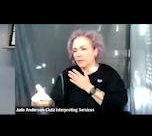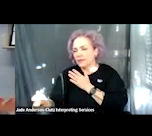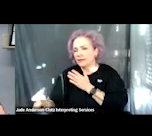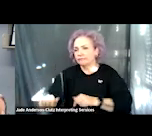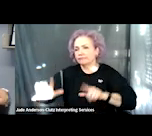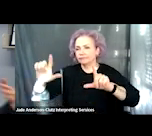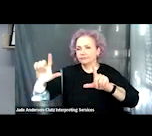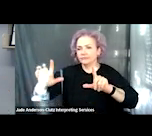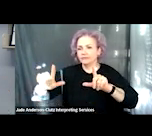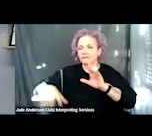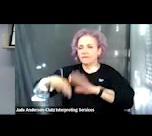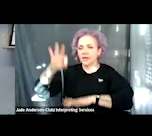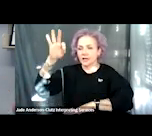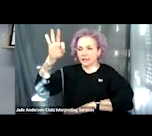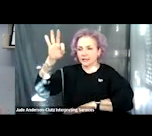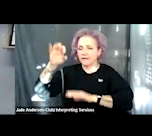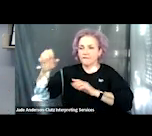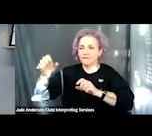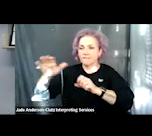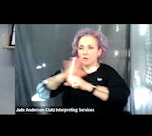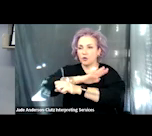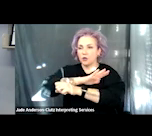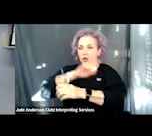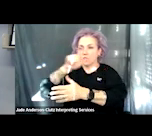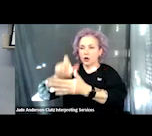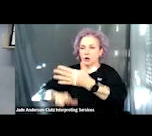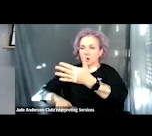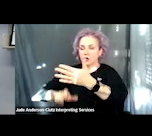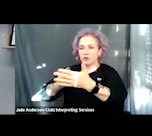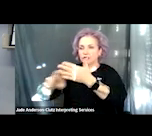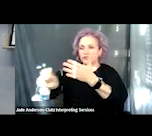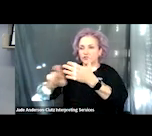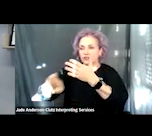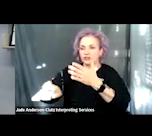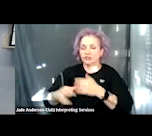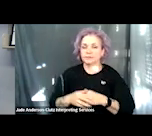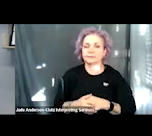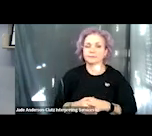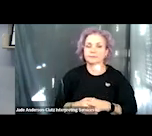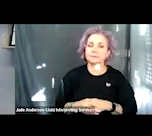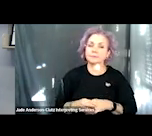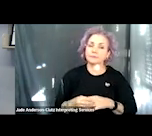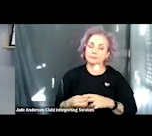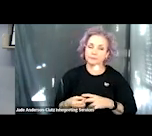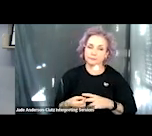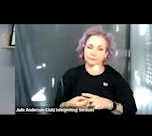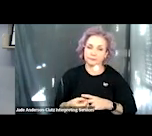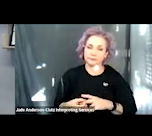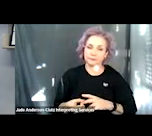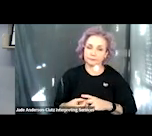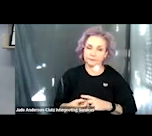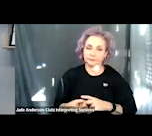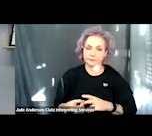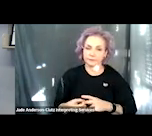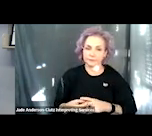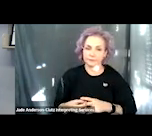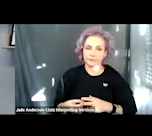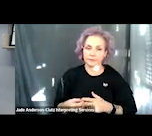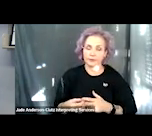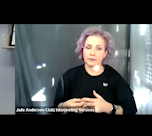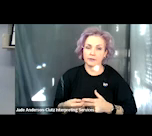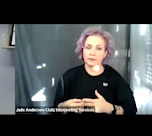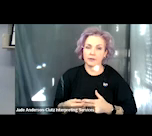of studies that actually found this association is that they kind of looked at individuals